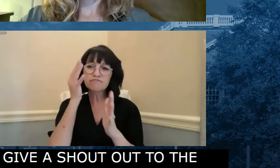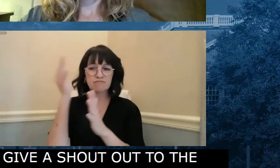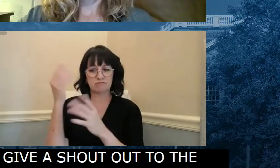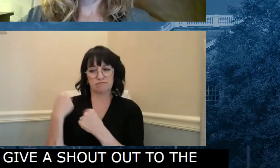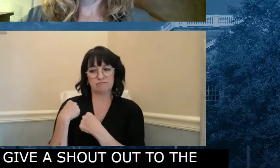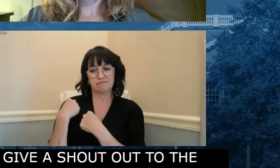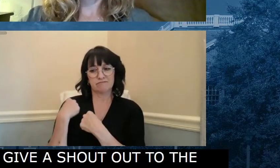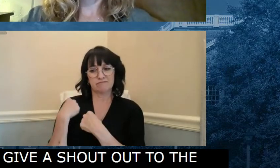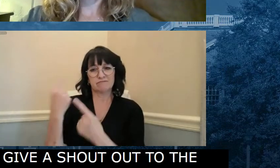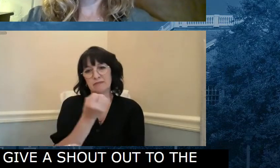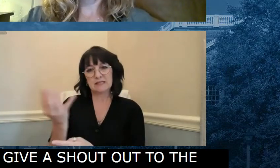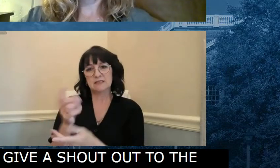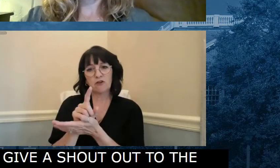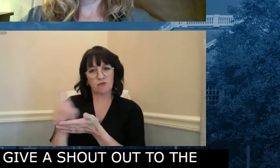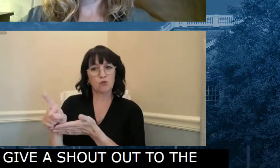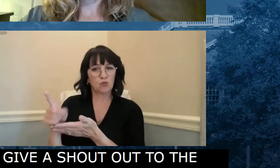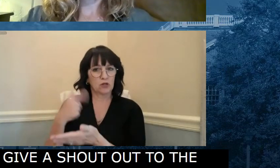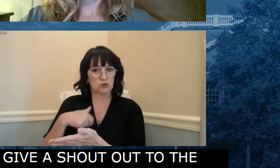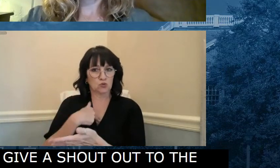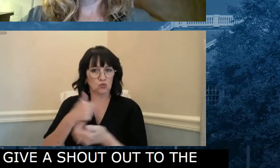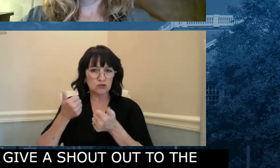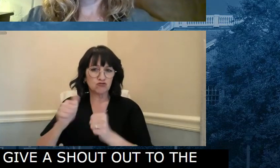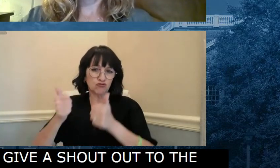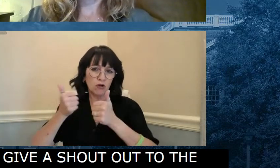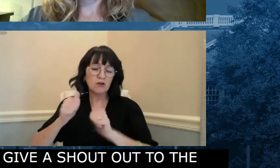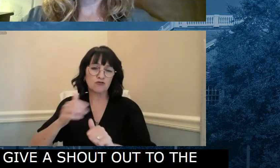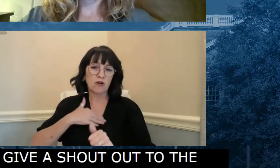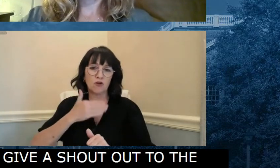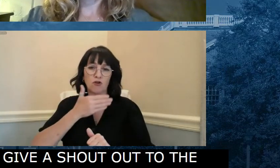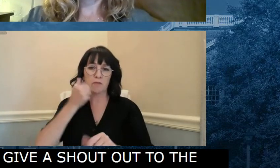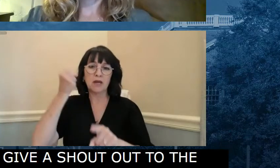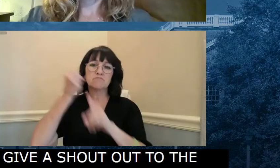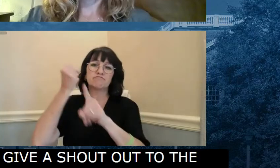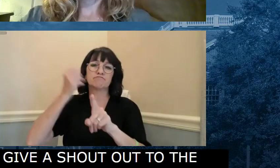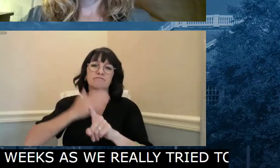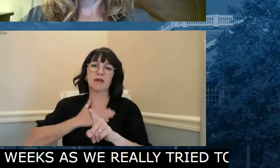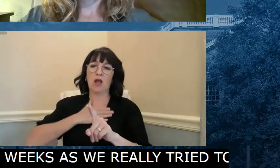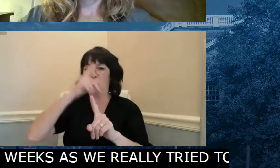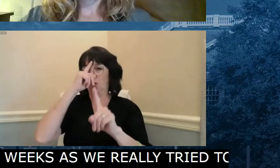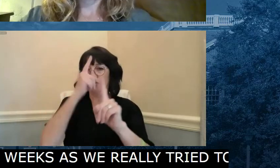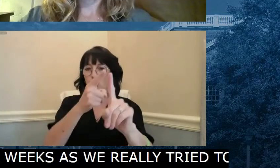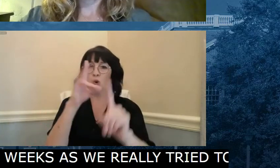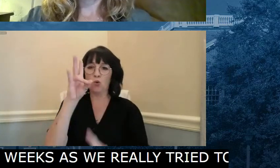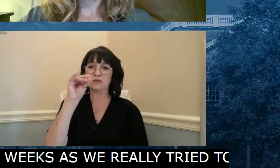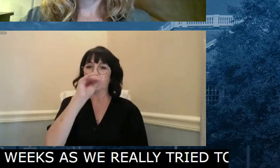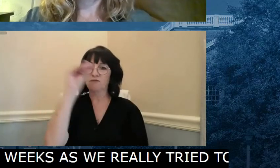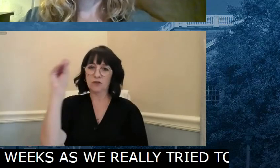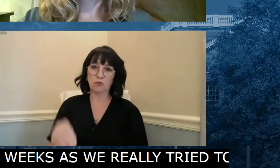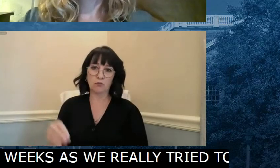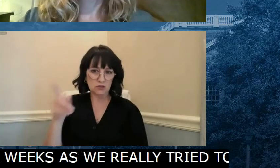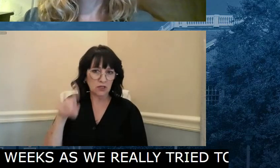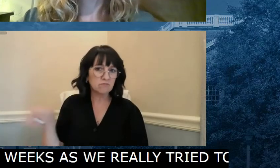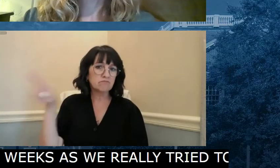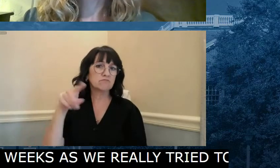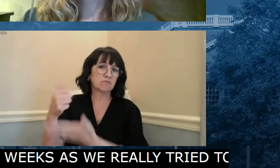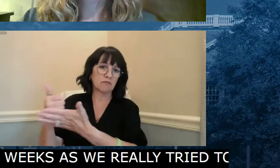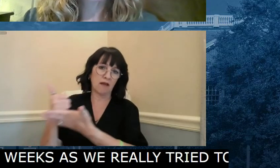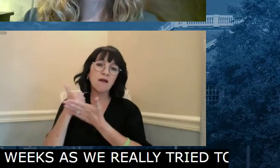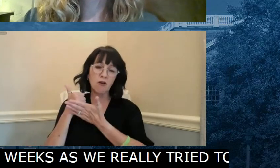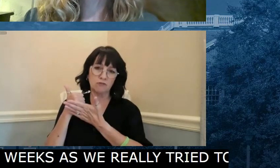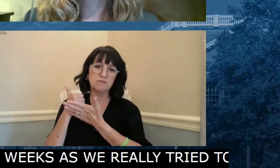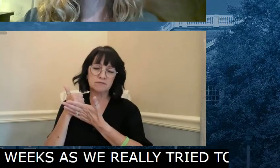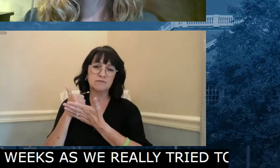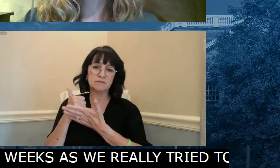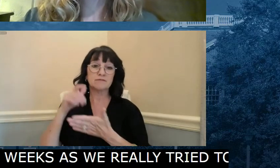to reach our goal of 70%. They were instrumental in that. A lot of people that helped us do that. Our live